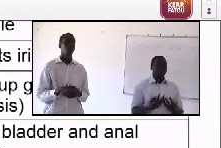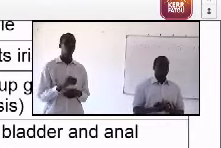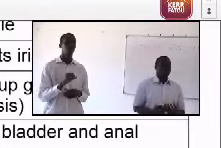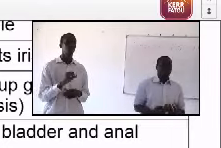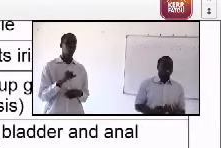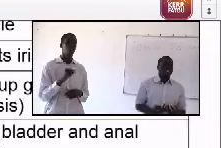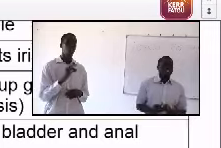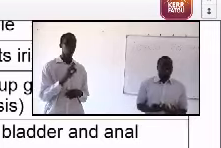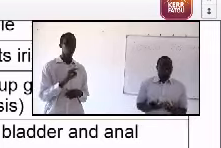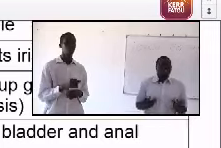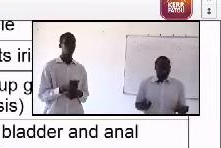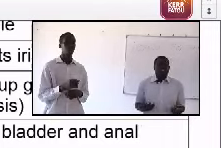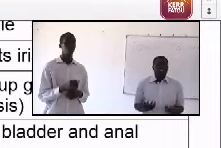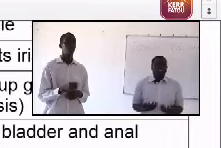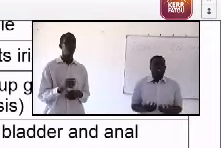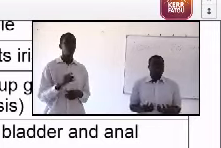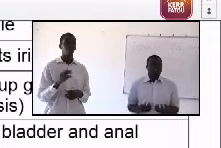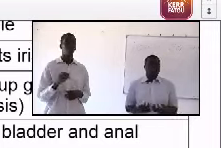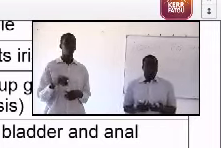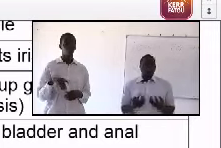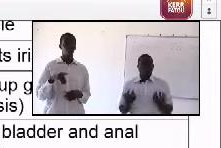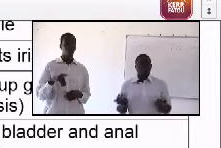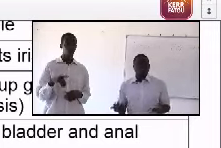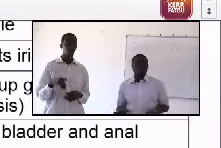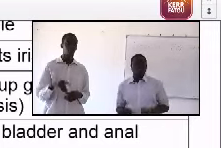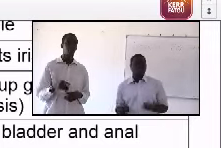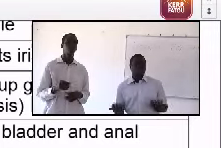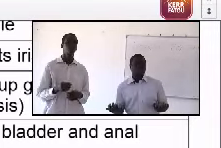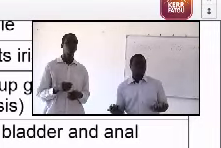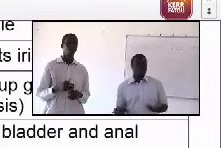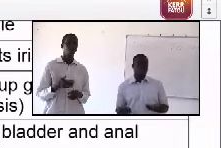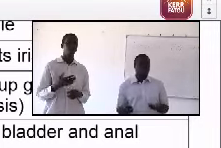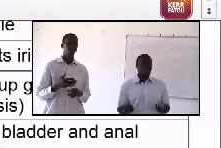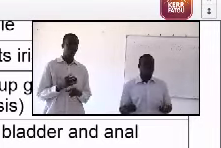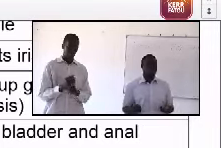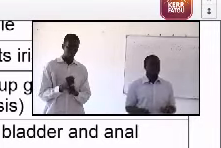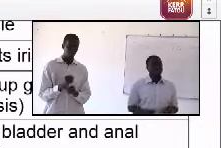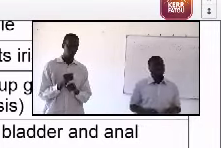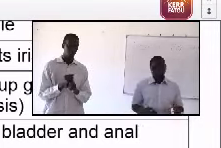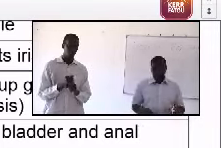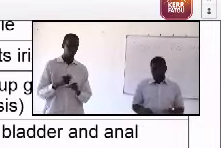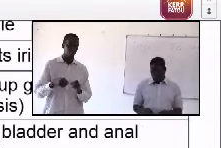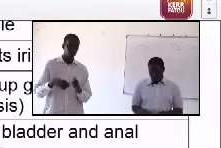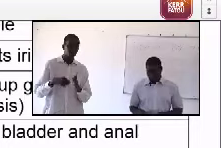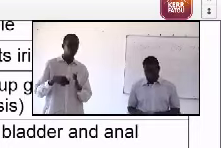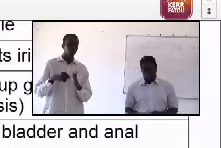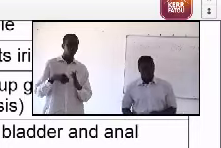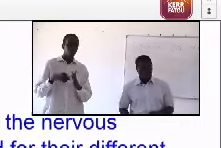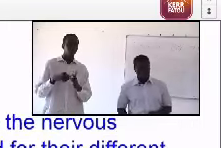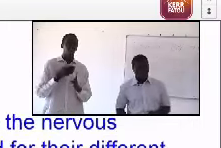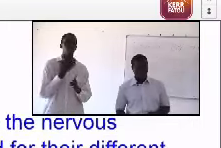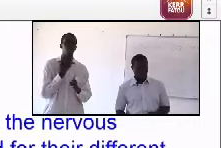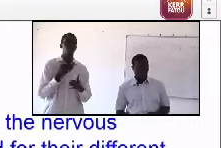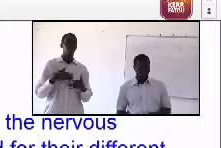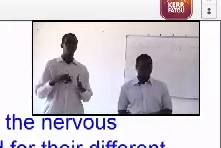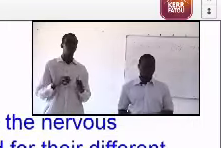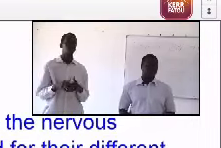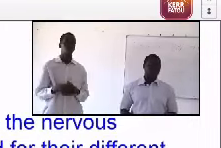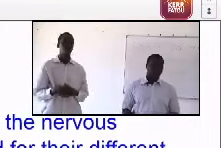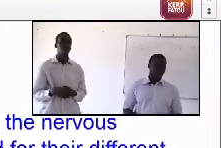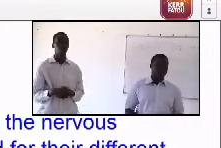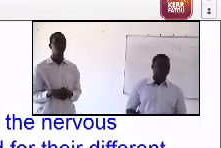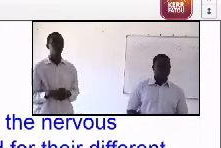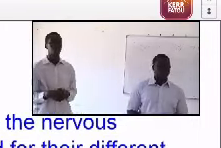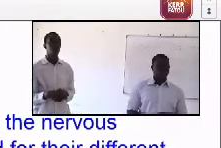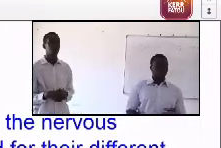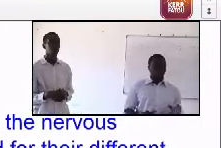Okay, so that's what you call ejaculation. But whereas the parasympathetic nervous system stimulates secretions, okay,